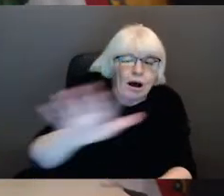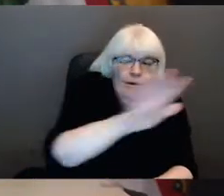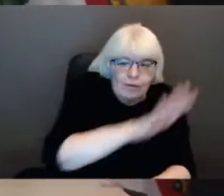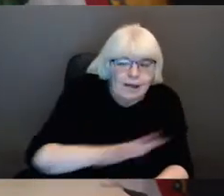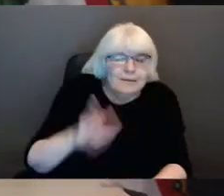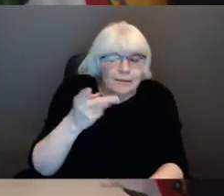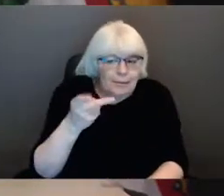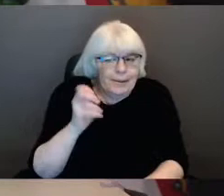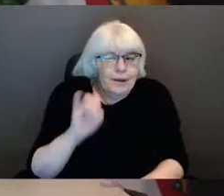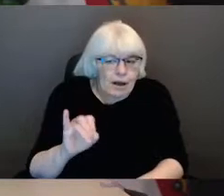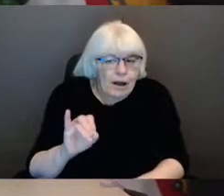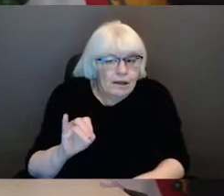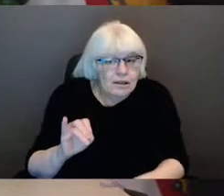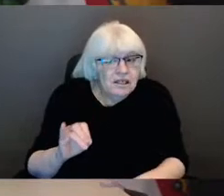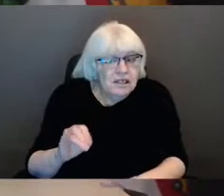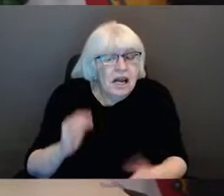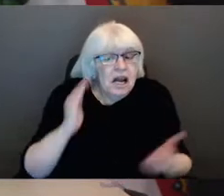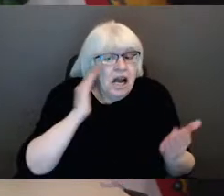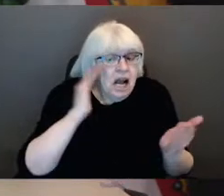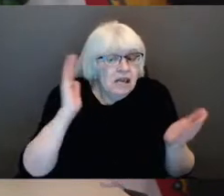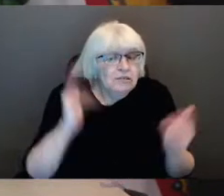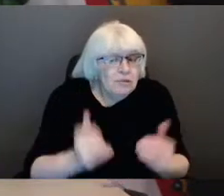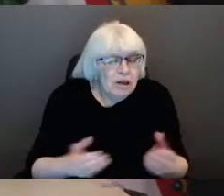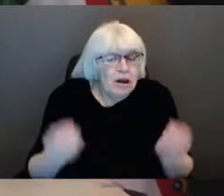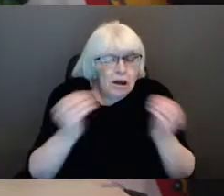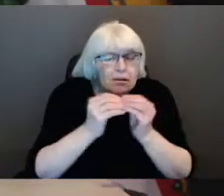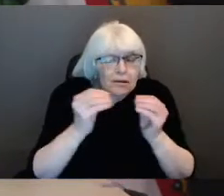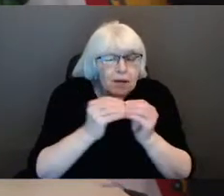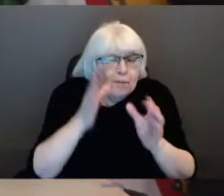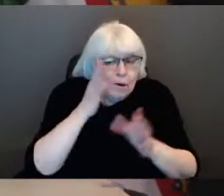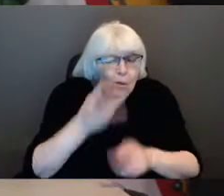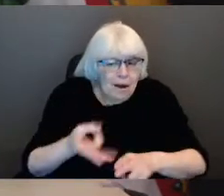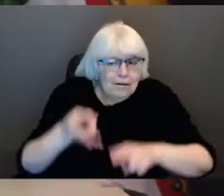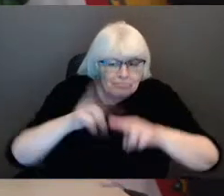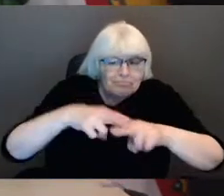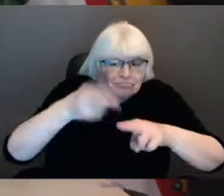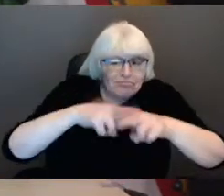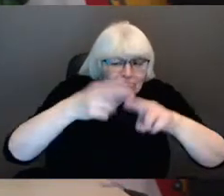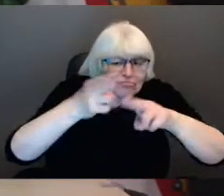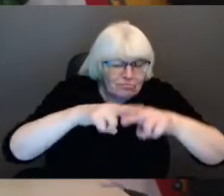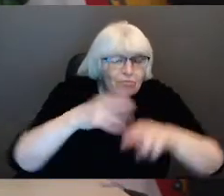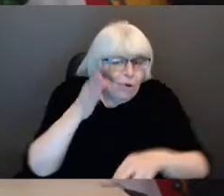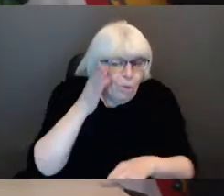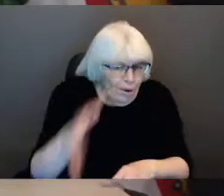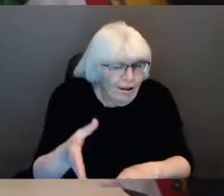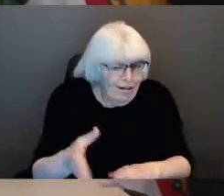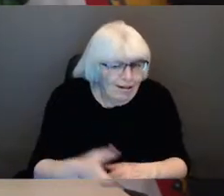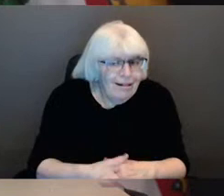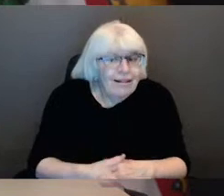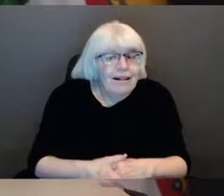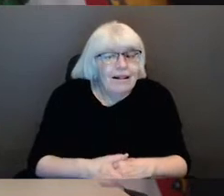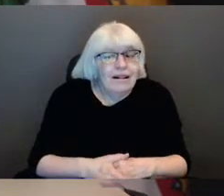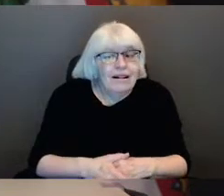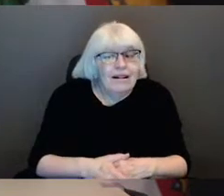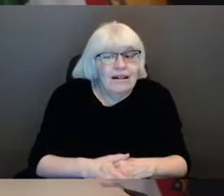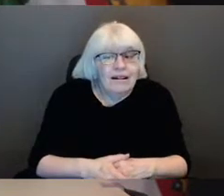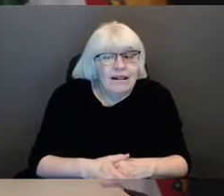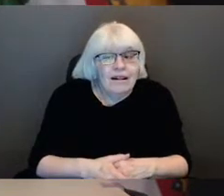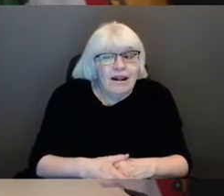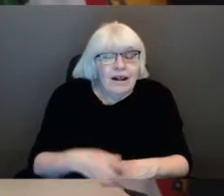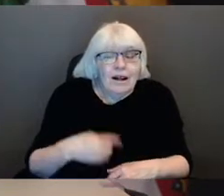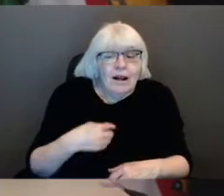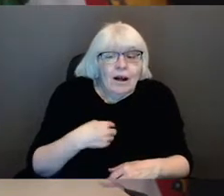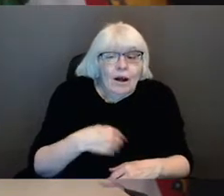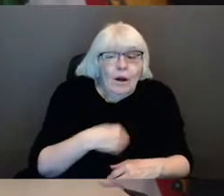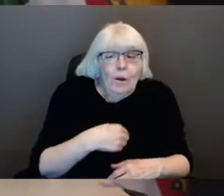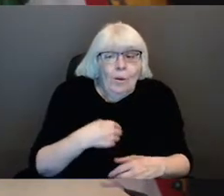will continue there for sure. We talk often that we've been in lockstep pretty much with Newfoundland and Labrador the entire time.